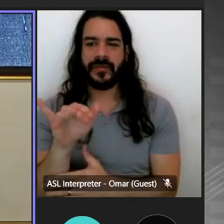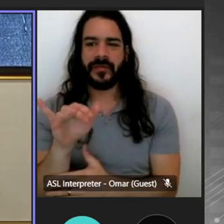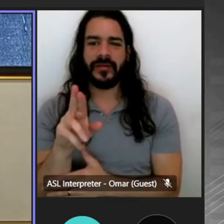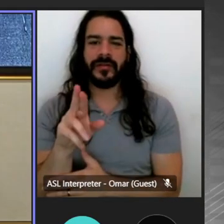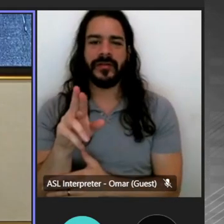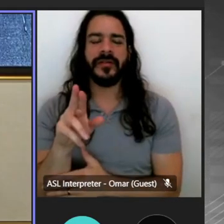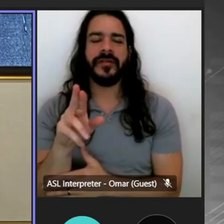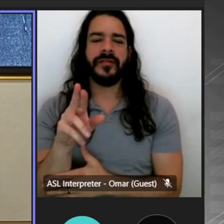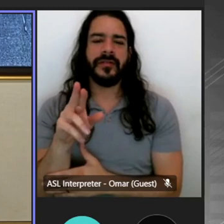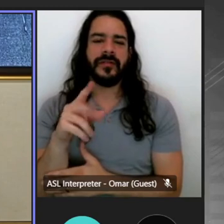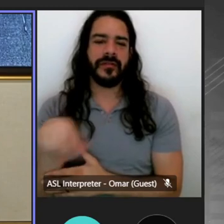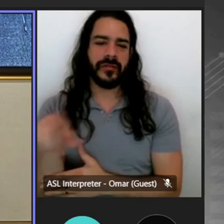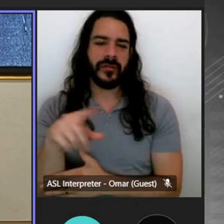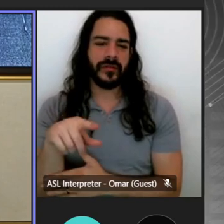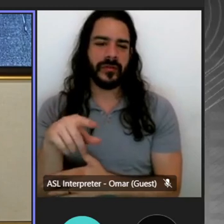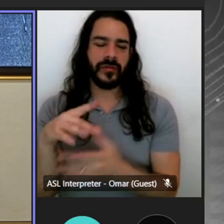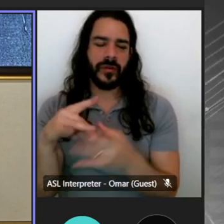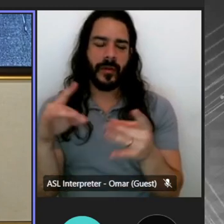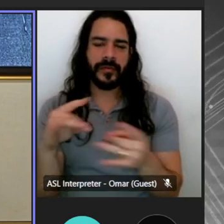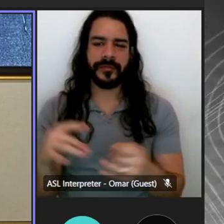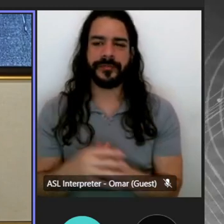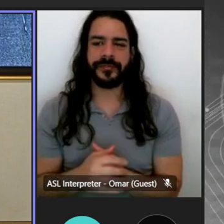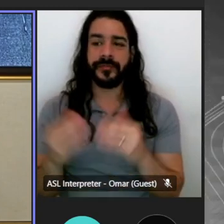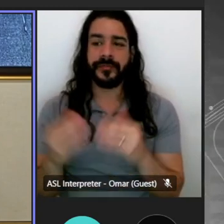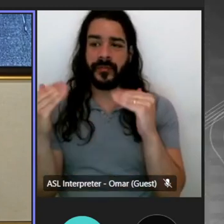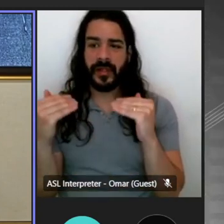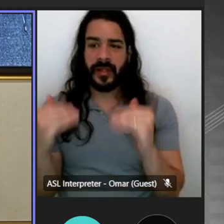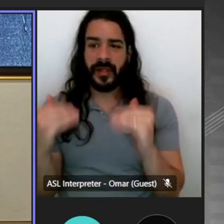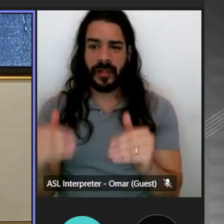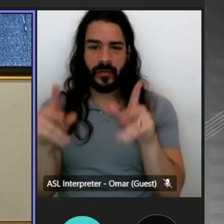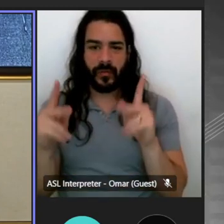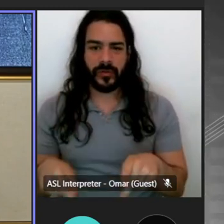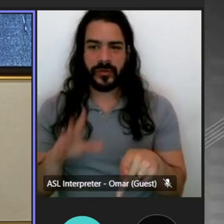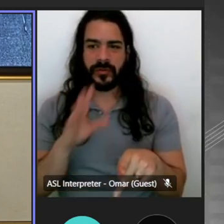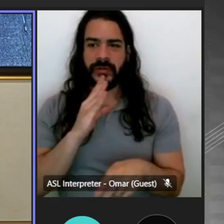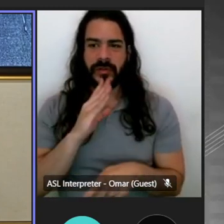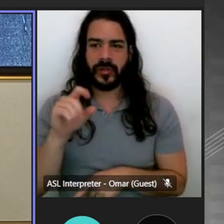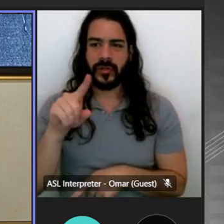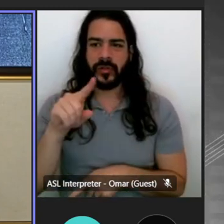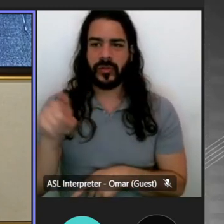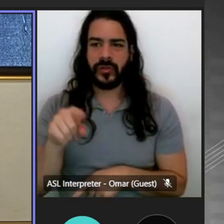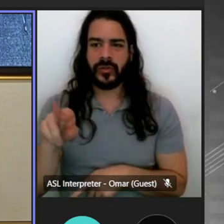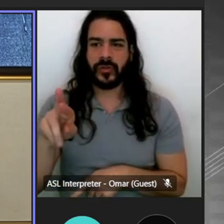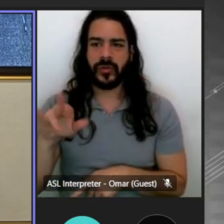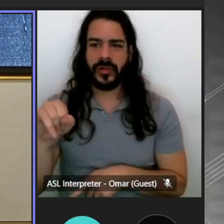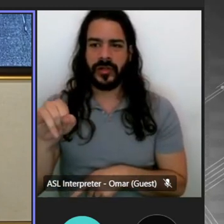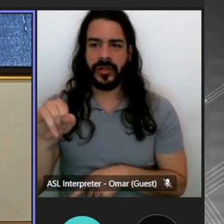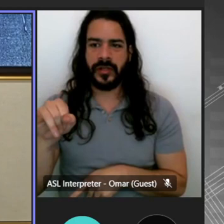Dreyer, for those comments. Our next in-person speaker is